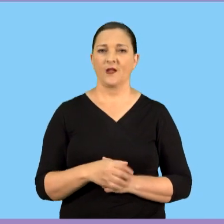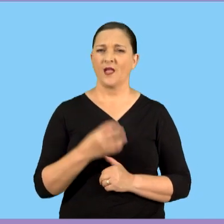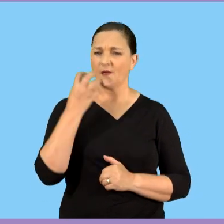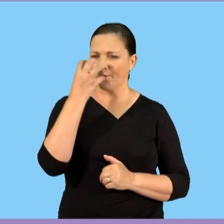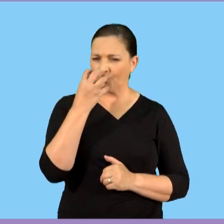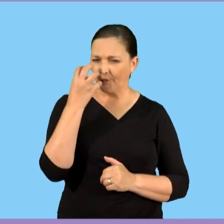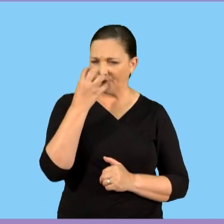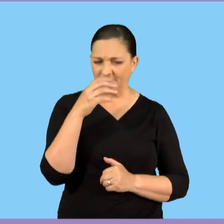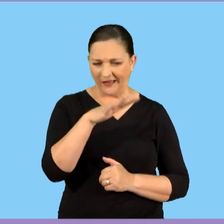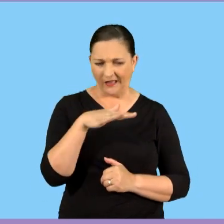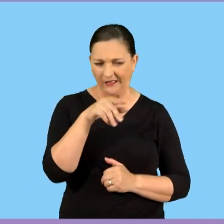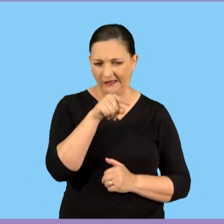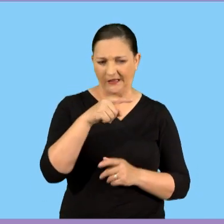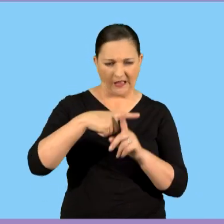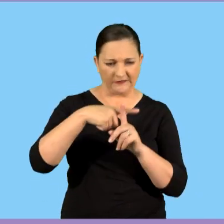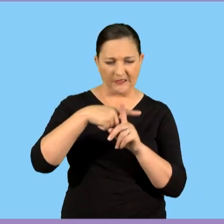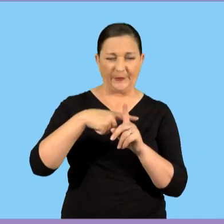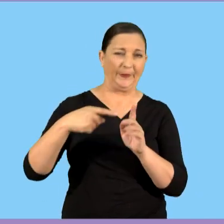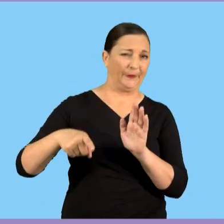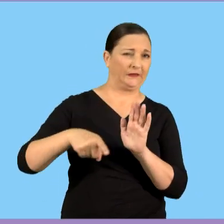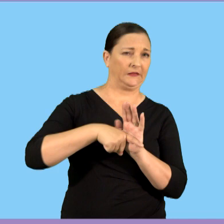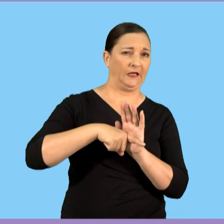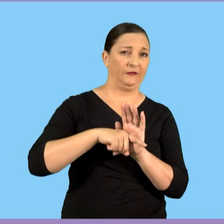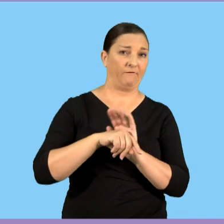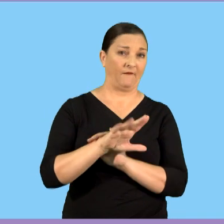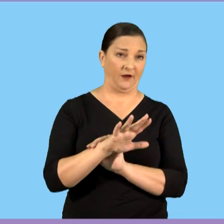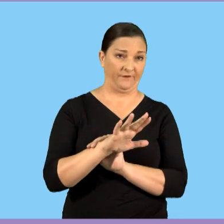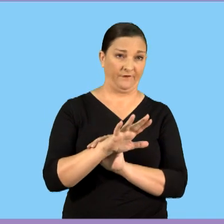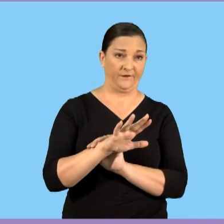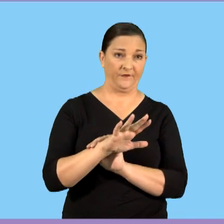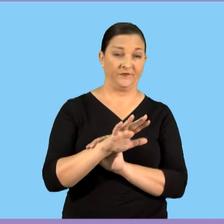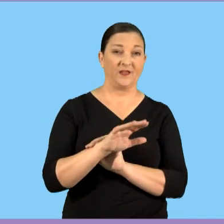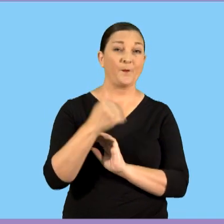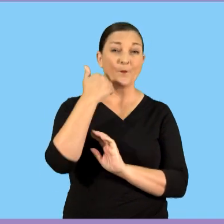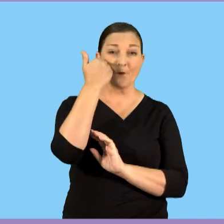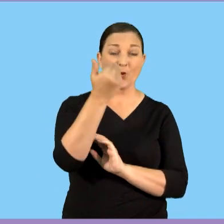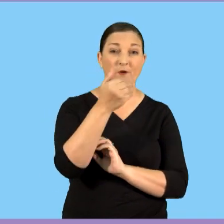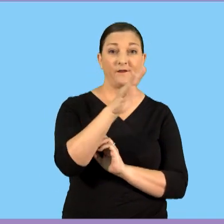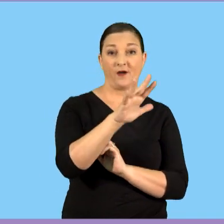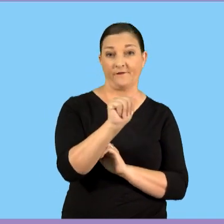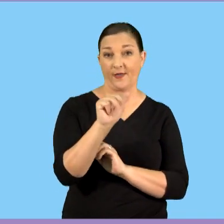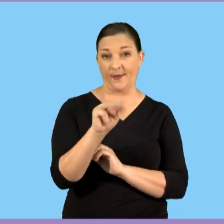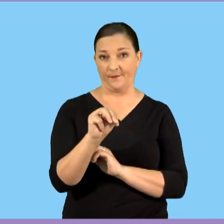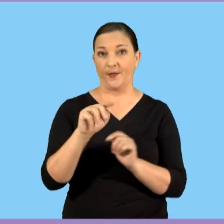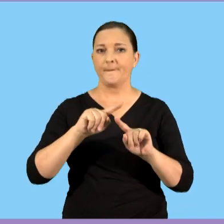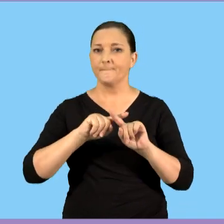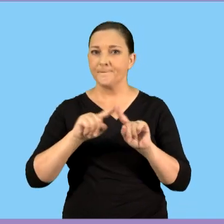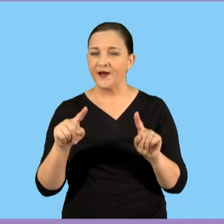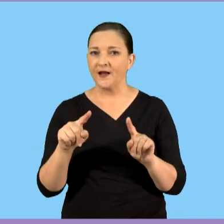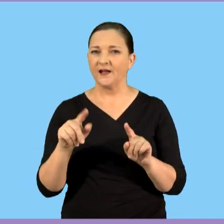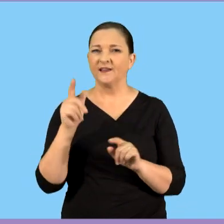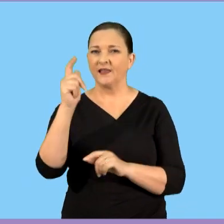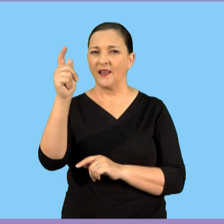in Bloemfontein, the temperature was -5 degrees Celsius. At 1 p.m.,